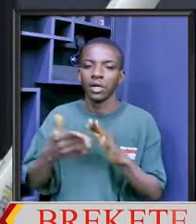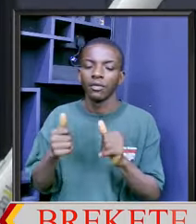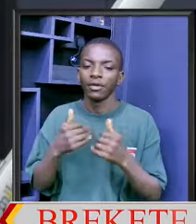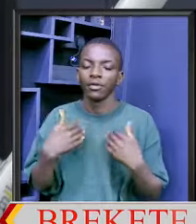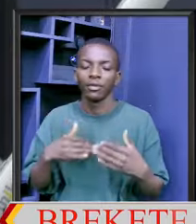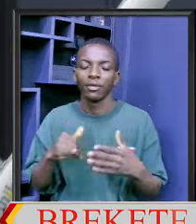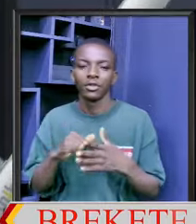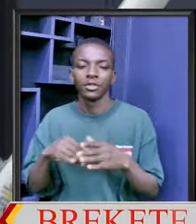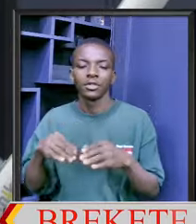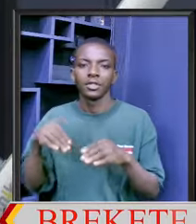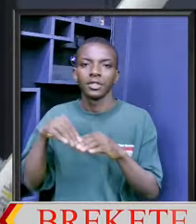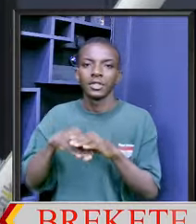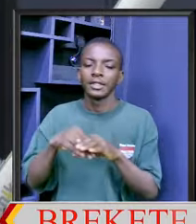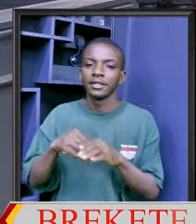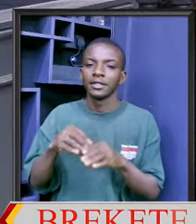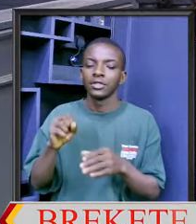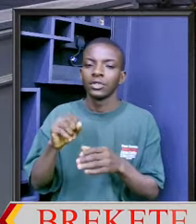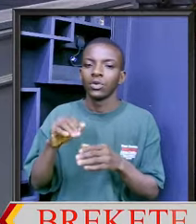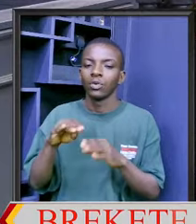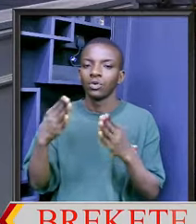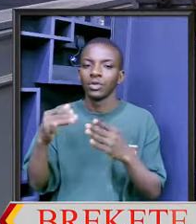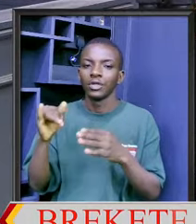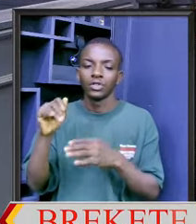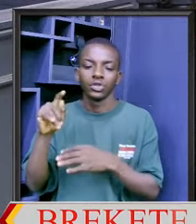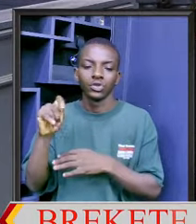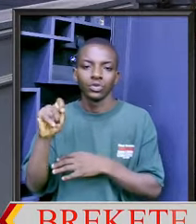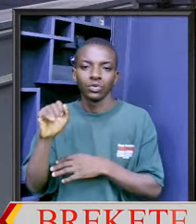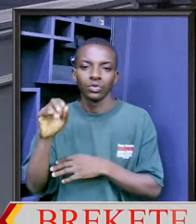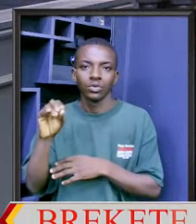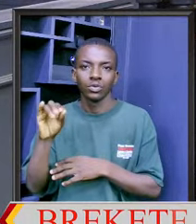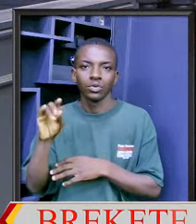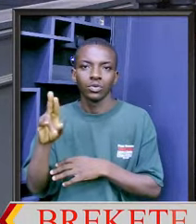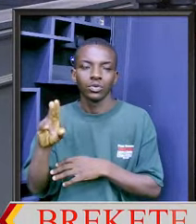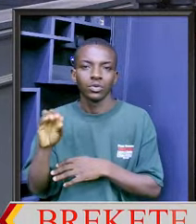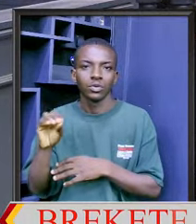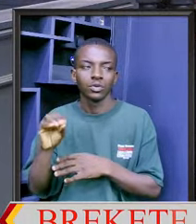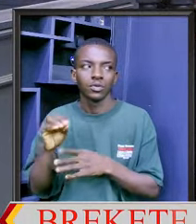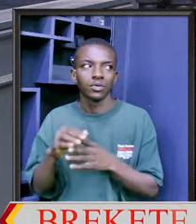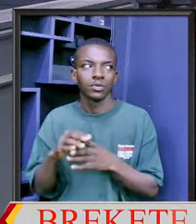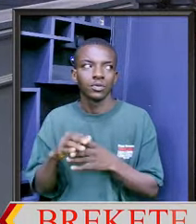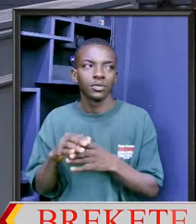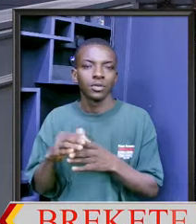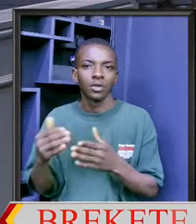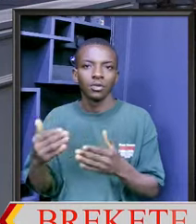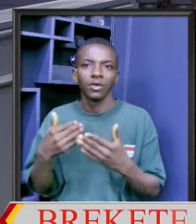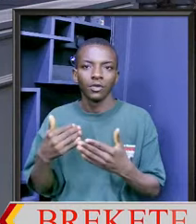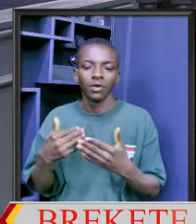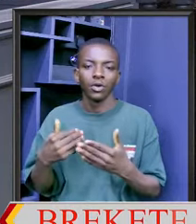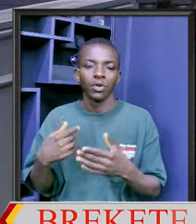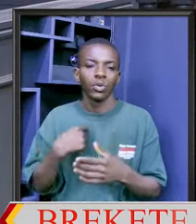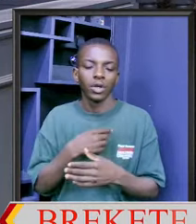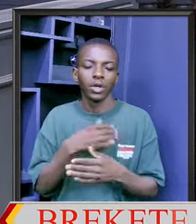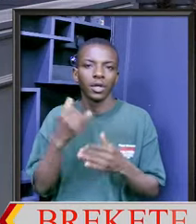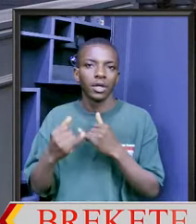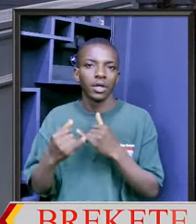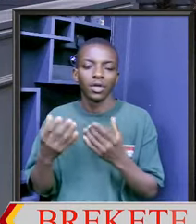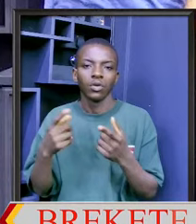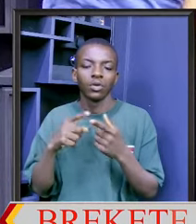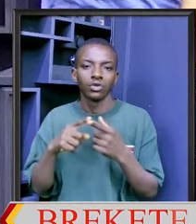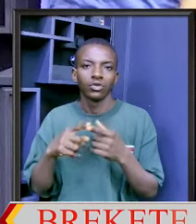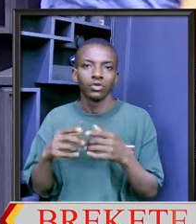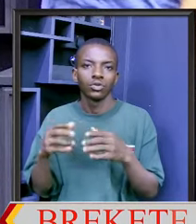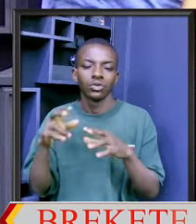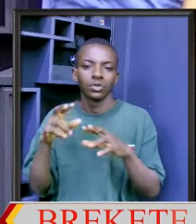of everybody waiting for inside the open air studio. Consultant Ike, yes, sir. Before we end, I want you